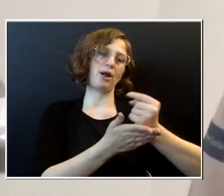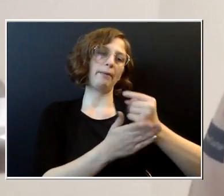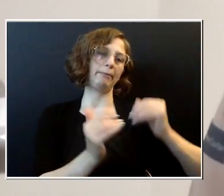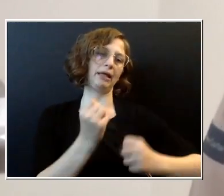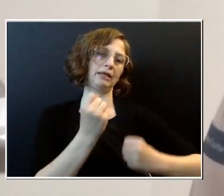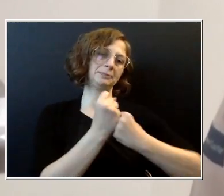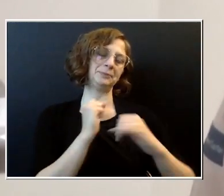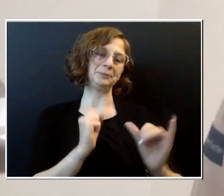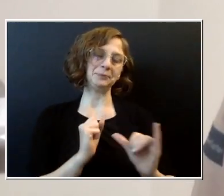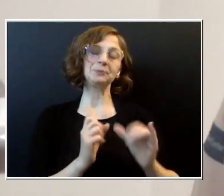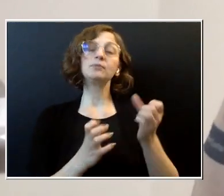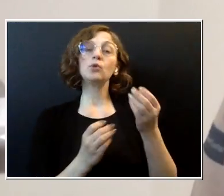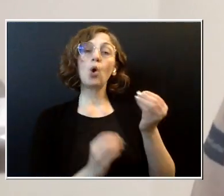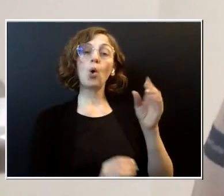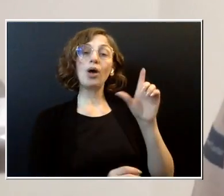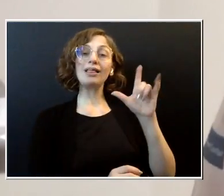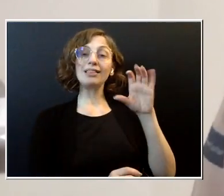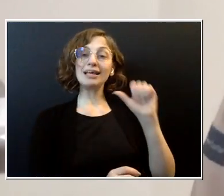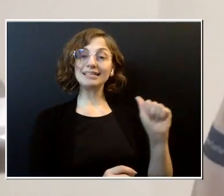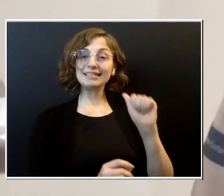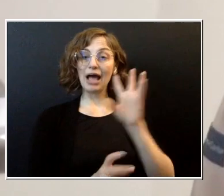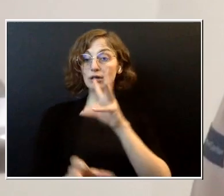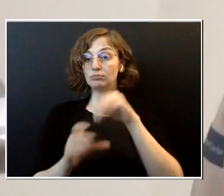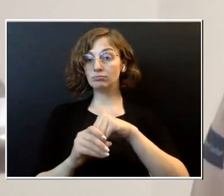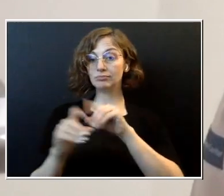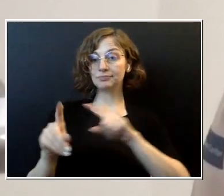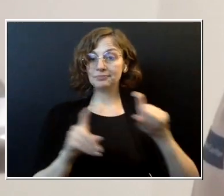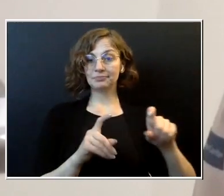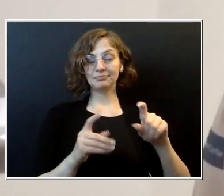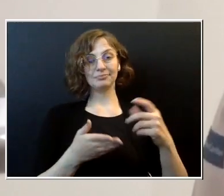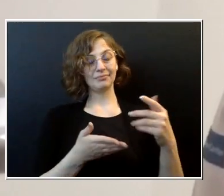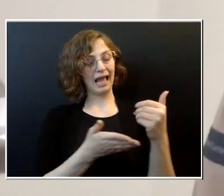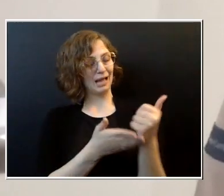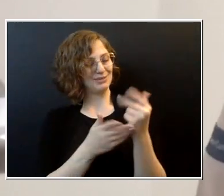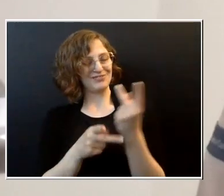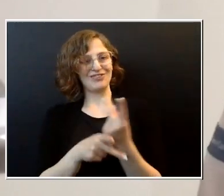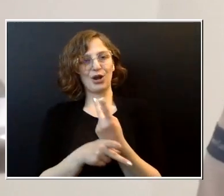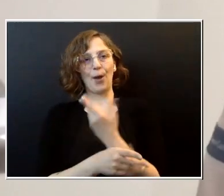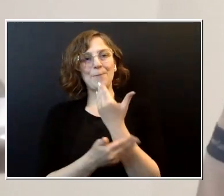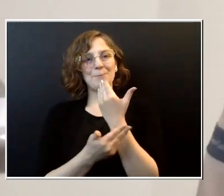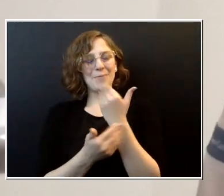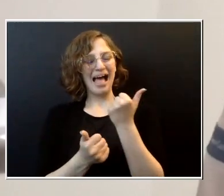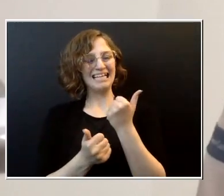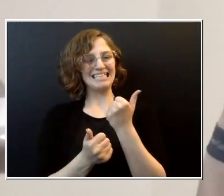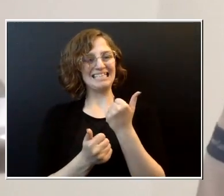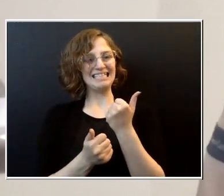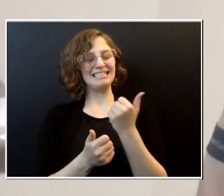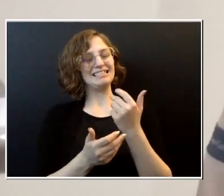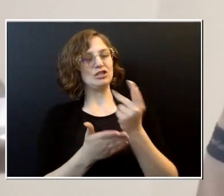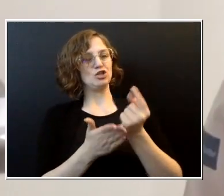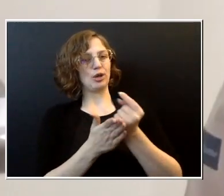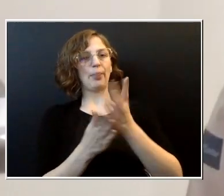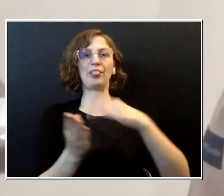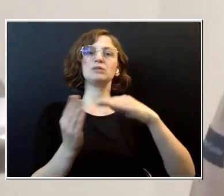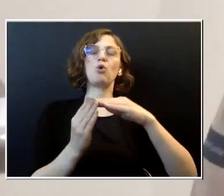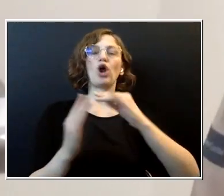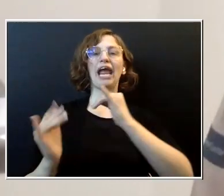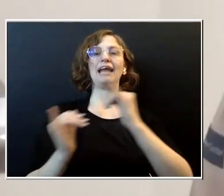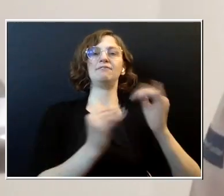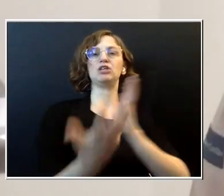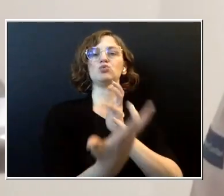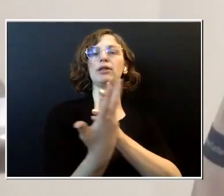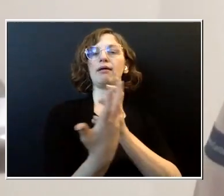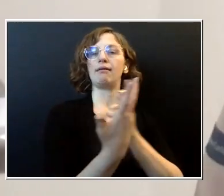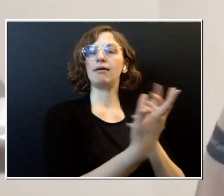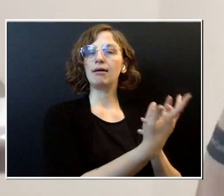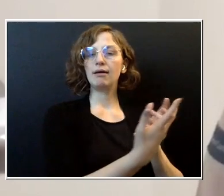move forward with figuring out the best chemotherapy that's more individualized based on what that tumor looks